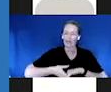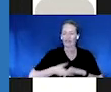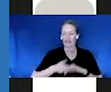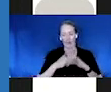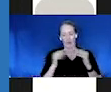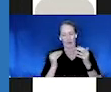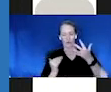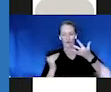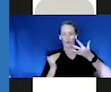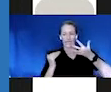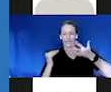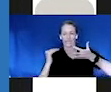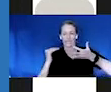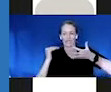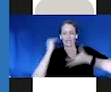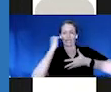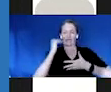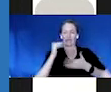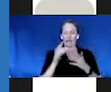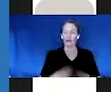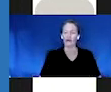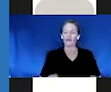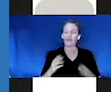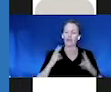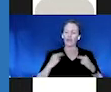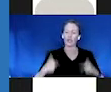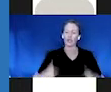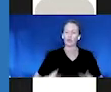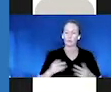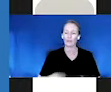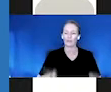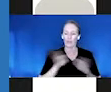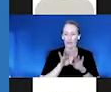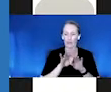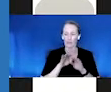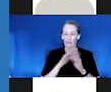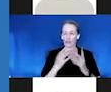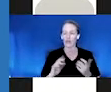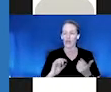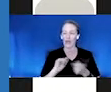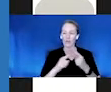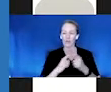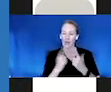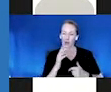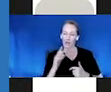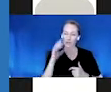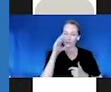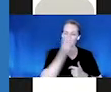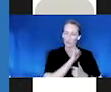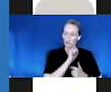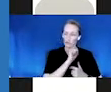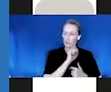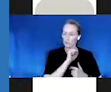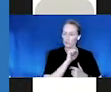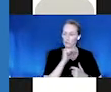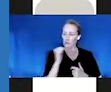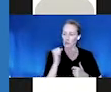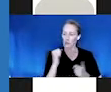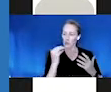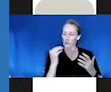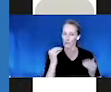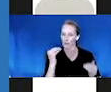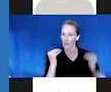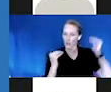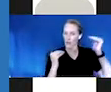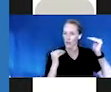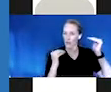the presumed supremacy of one group against the presumed inferiority of other groups. Caste is not hatred and it's not